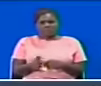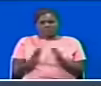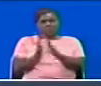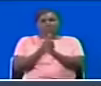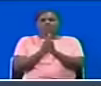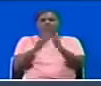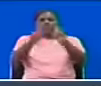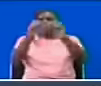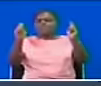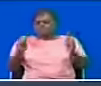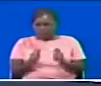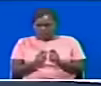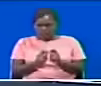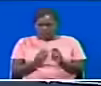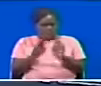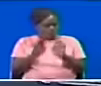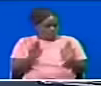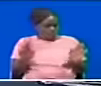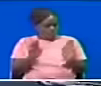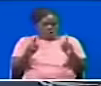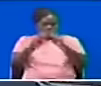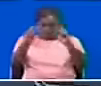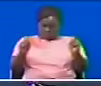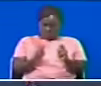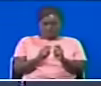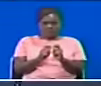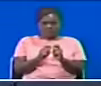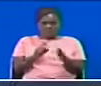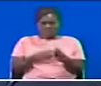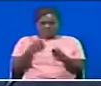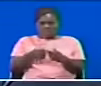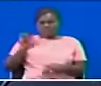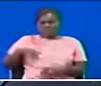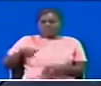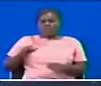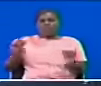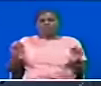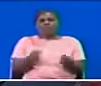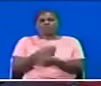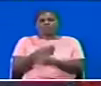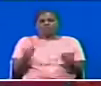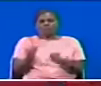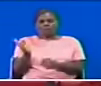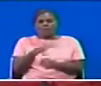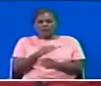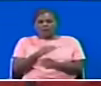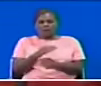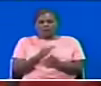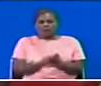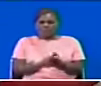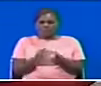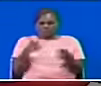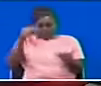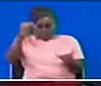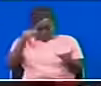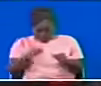If the narrative is ethnic. It's not. If you get a non-ethnic one, Prof, then women do not need to go back to the ethnic narrative. Fine, Prof. Okay. But